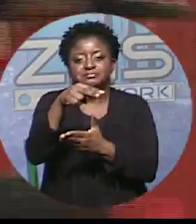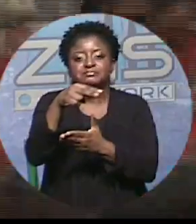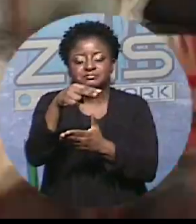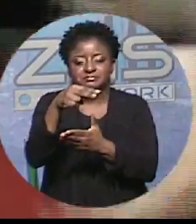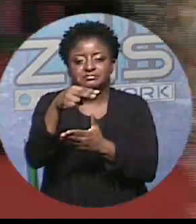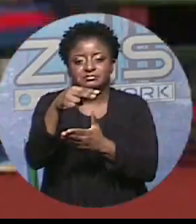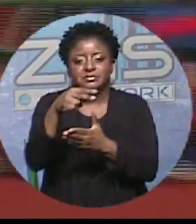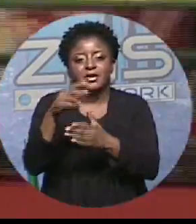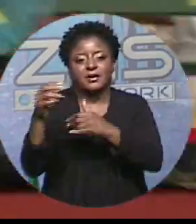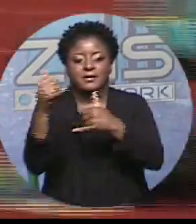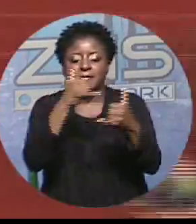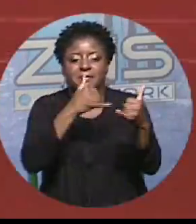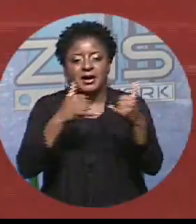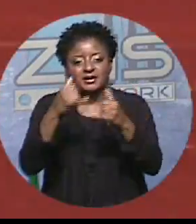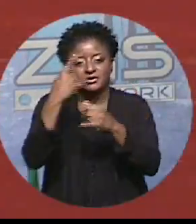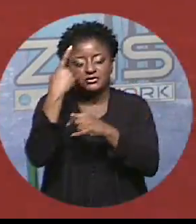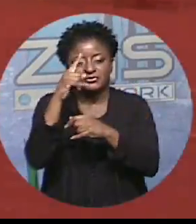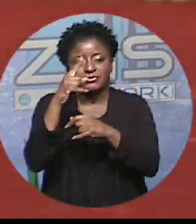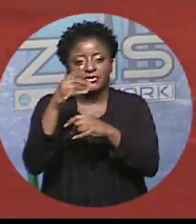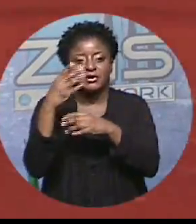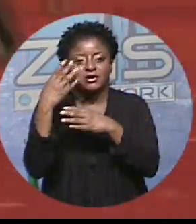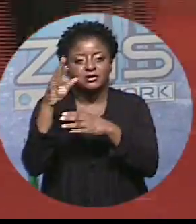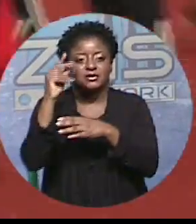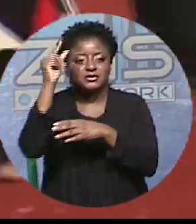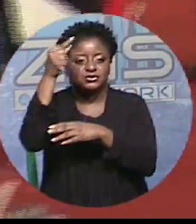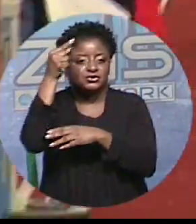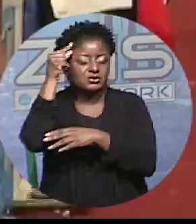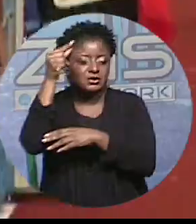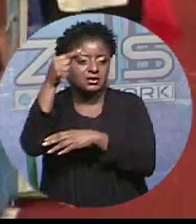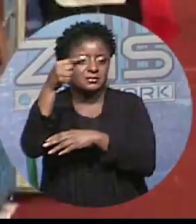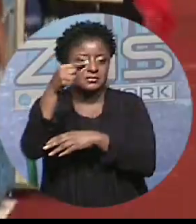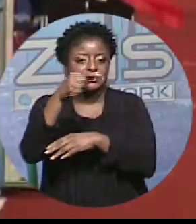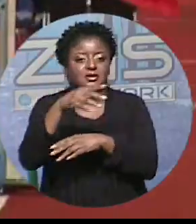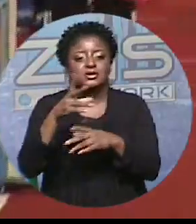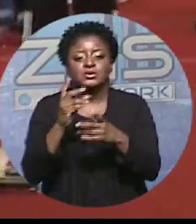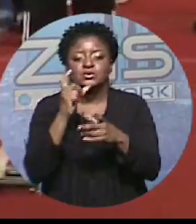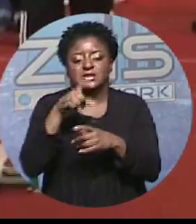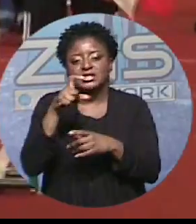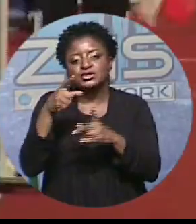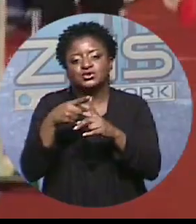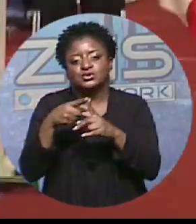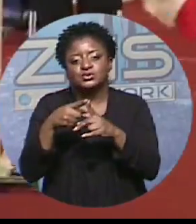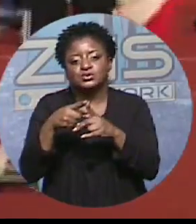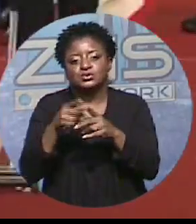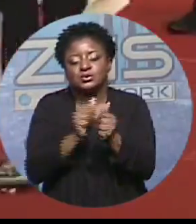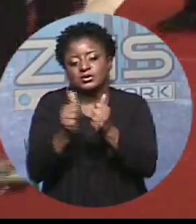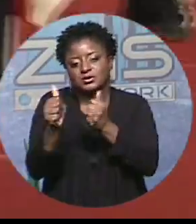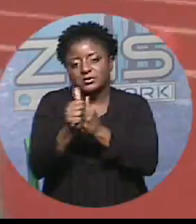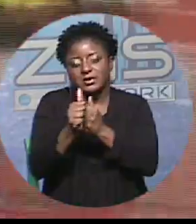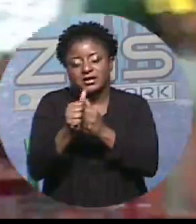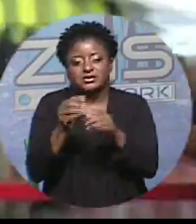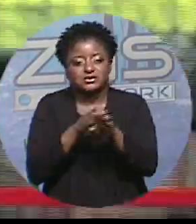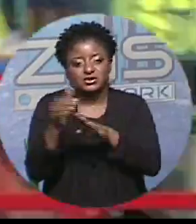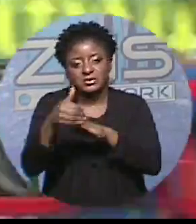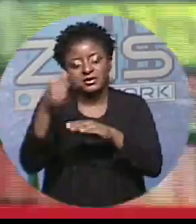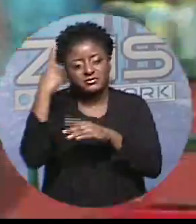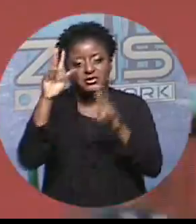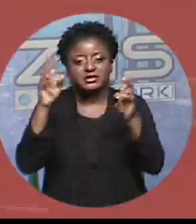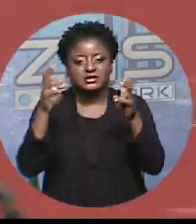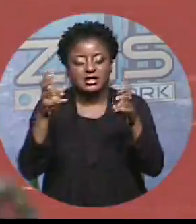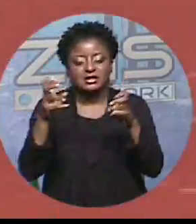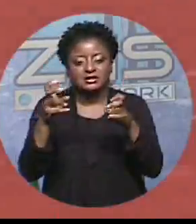who had to outjump Kobe Jordan Romes of Jamaica for the title. Both Etienne and Rome struggled at 2.09